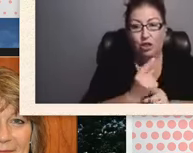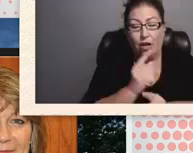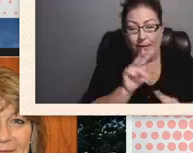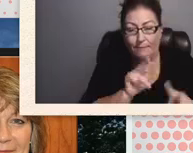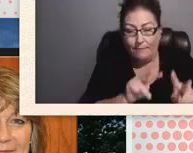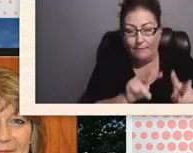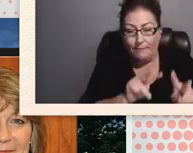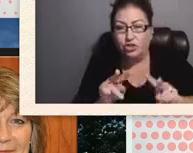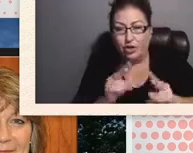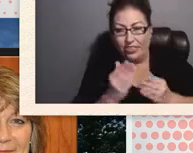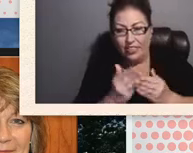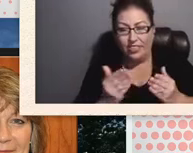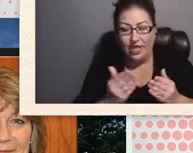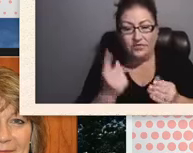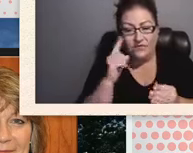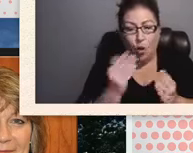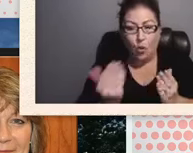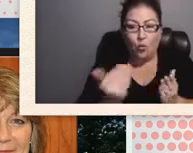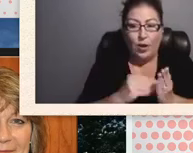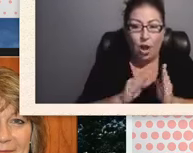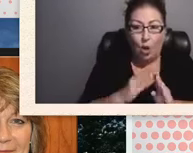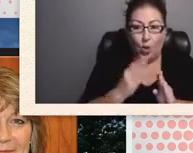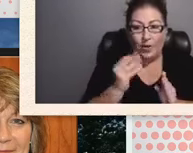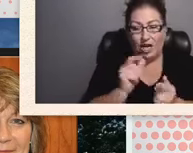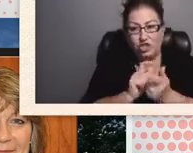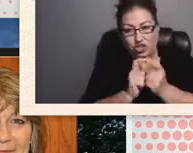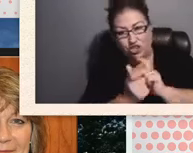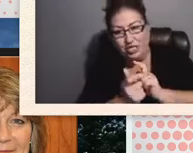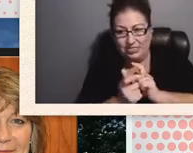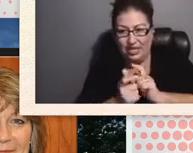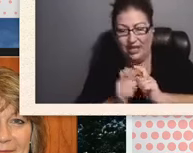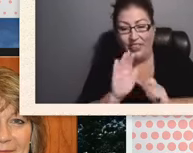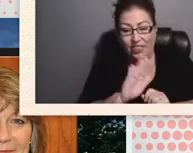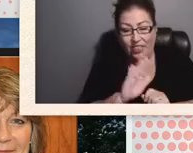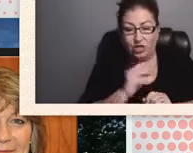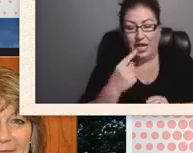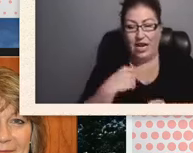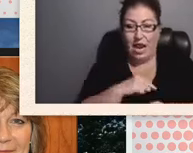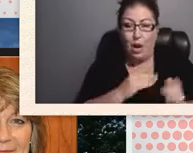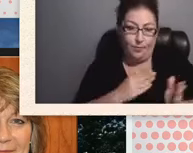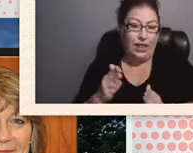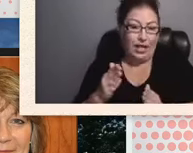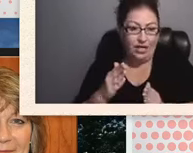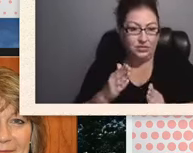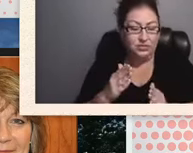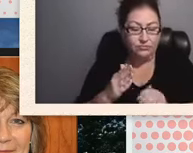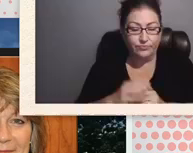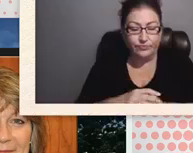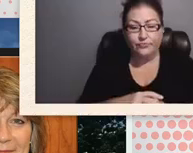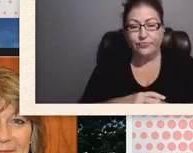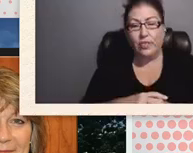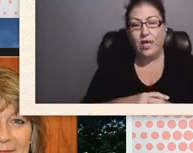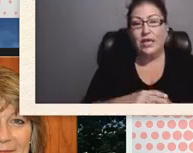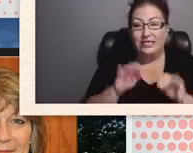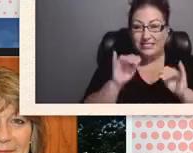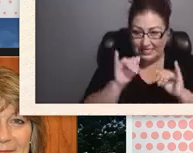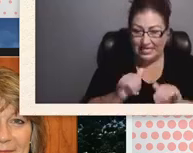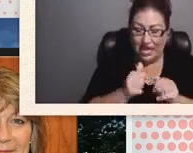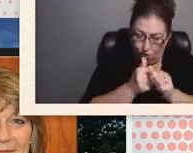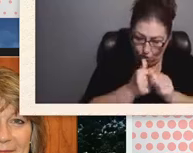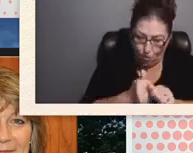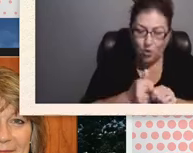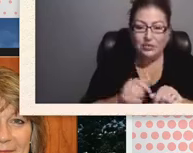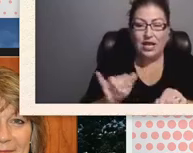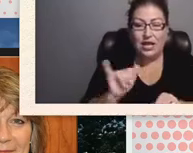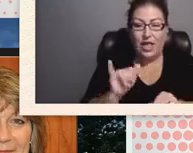for reopening and adjusting theirs and our plans accordingly. Staying the course, as the director said,